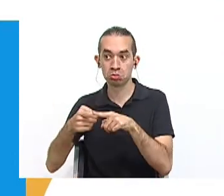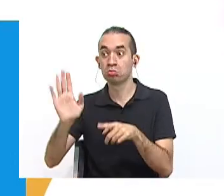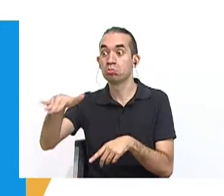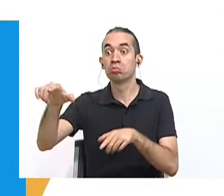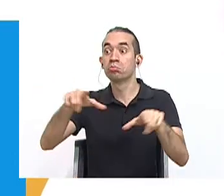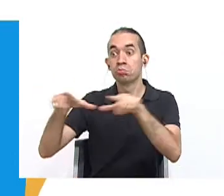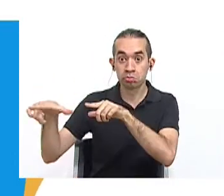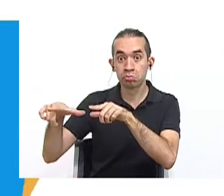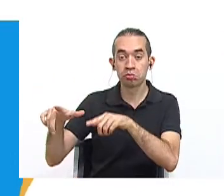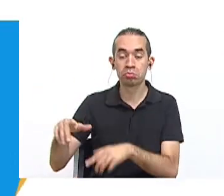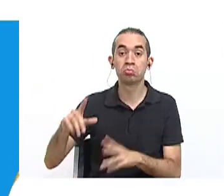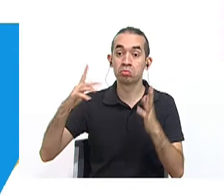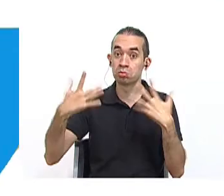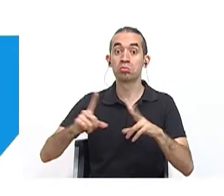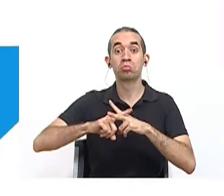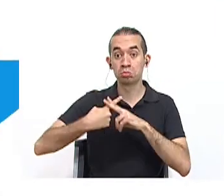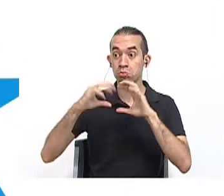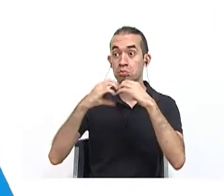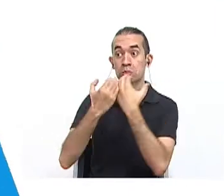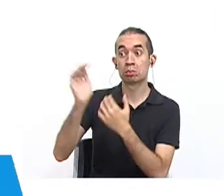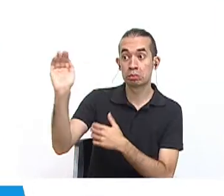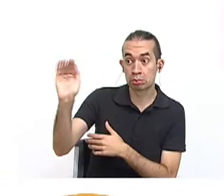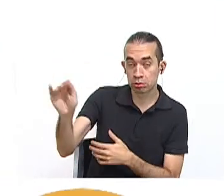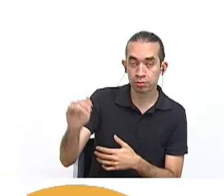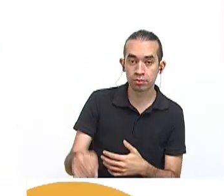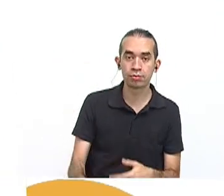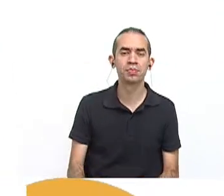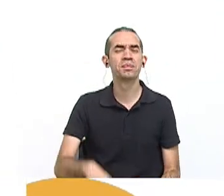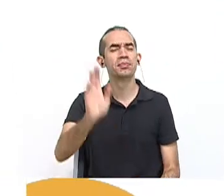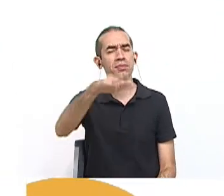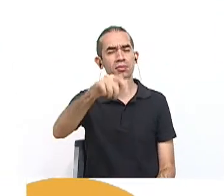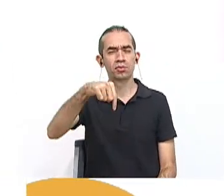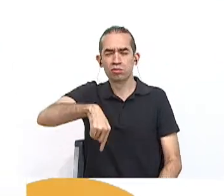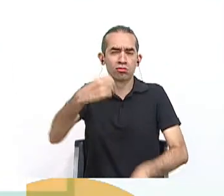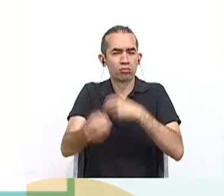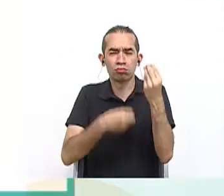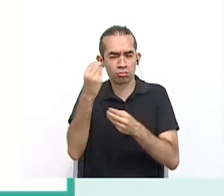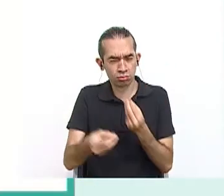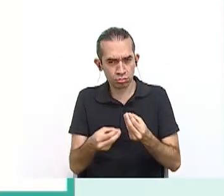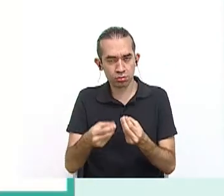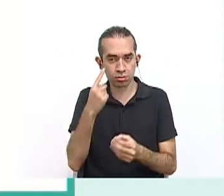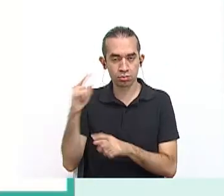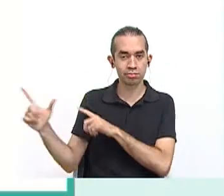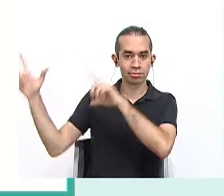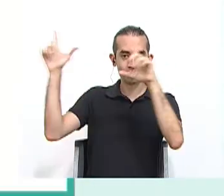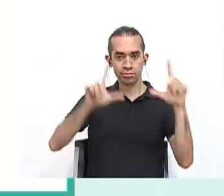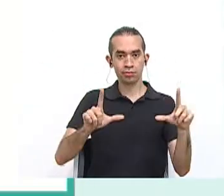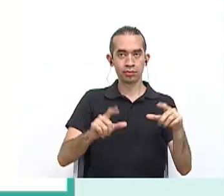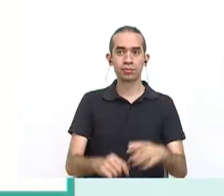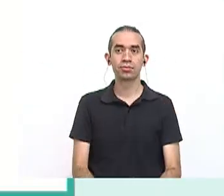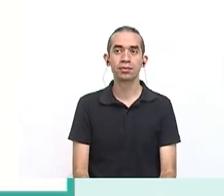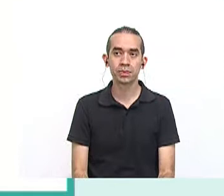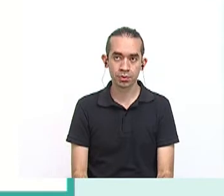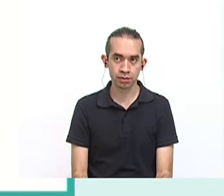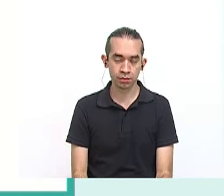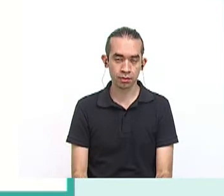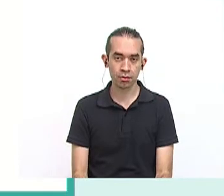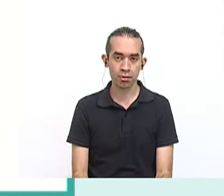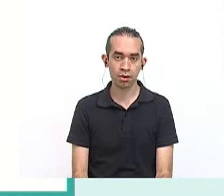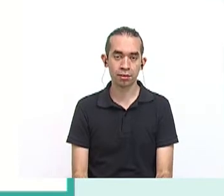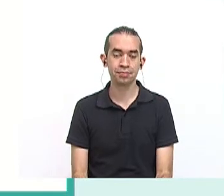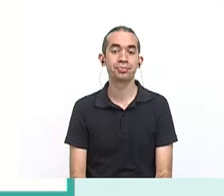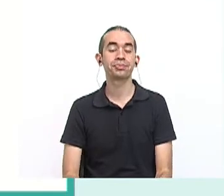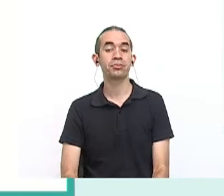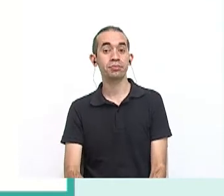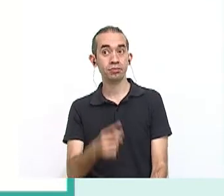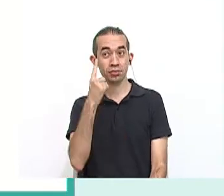ready. That lesson has already started. Now, what do we have for today? Let's look at this slide that I have prepared for you. You see the emoji